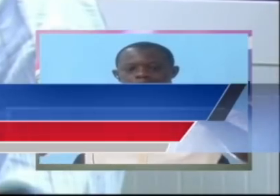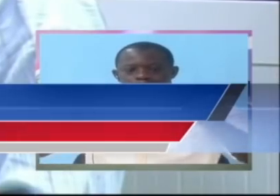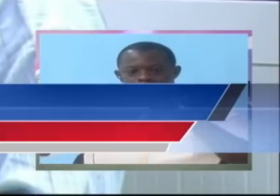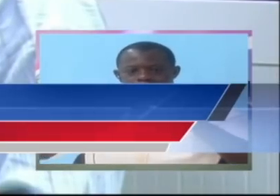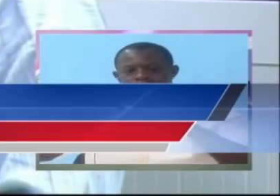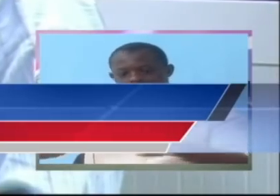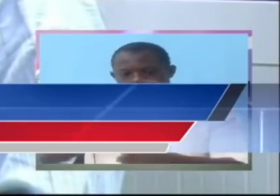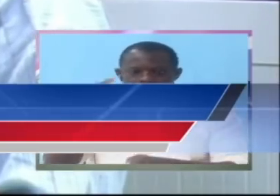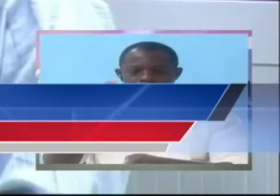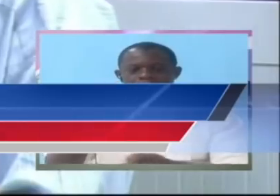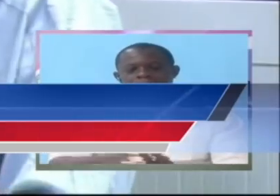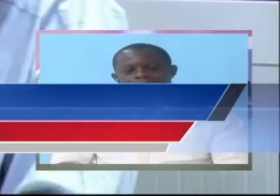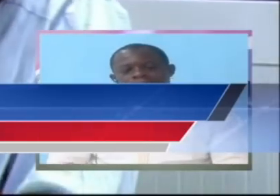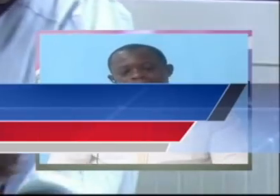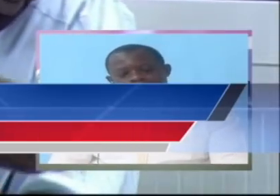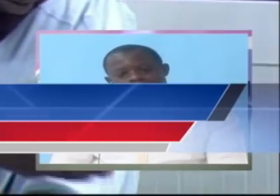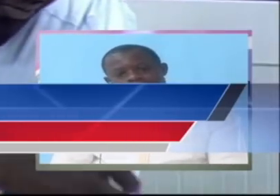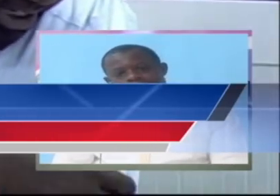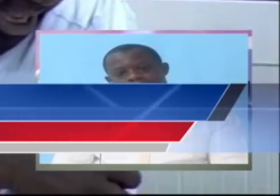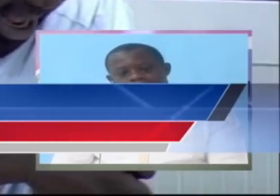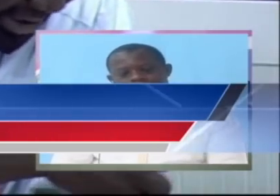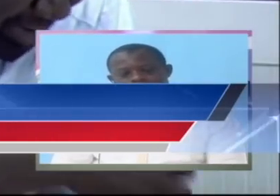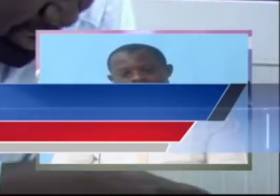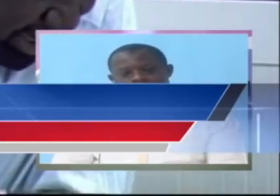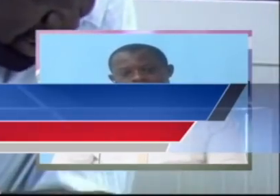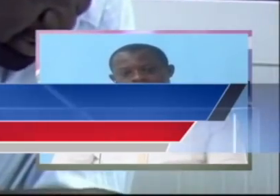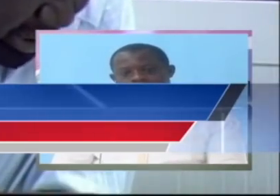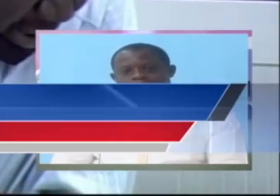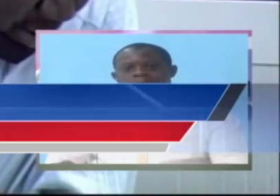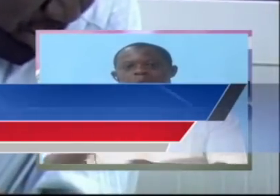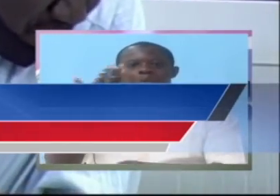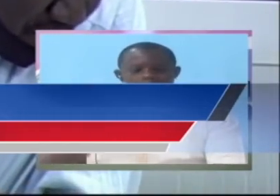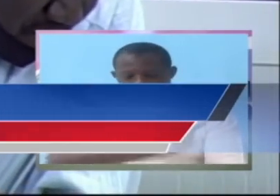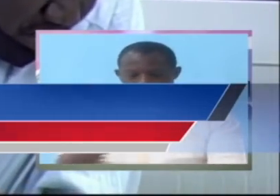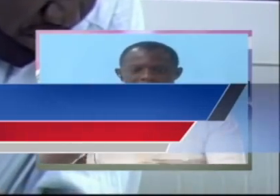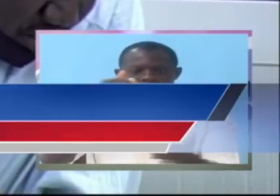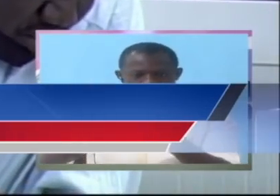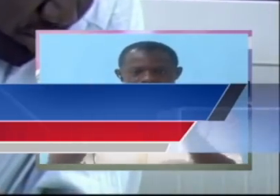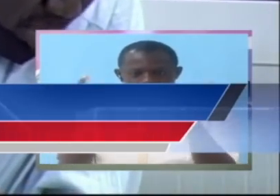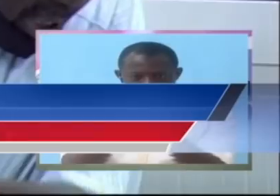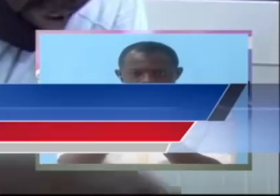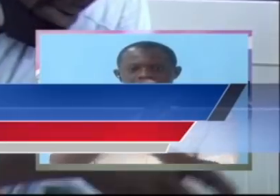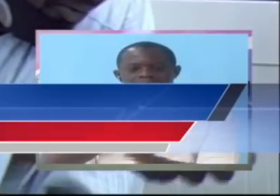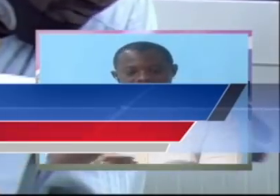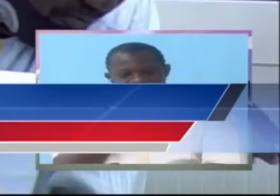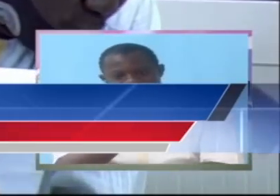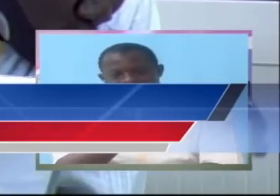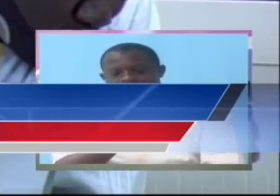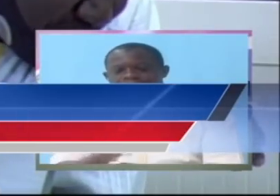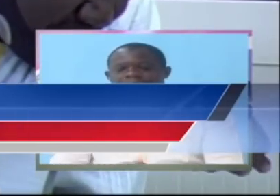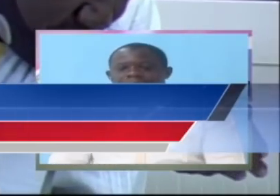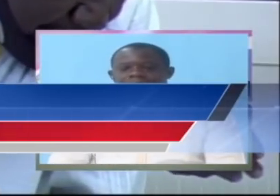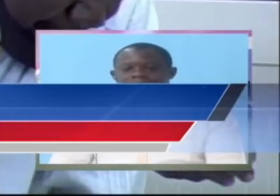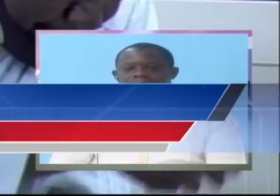called Operations. The witness said he was kept at the NIA for 3 months and later transferred to the Fajara barracks, where he found more than